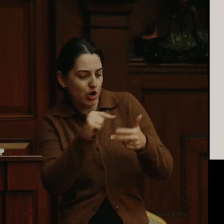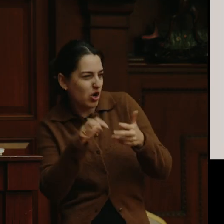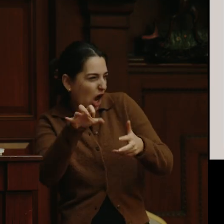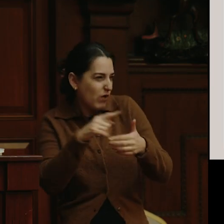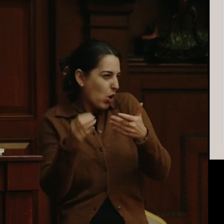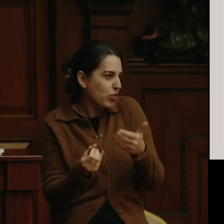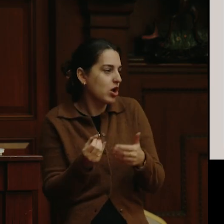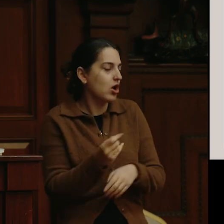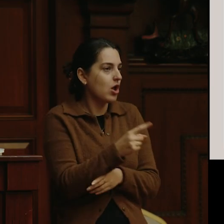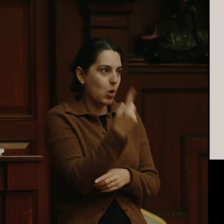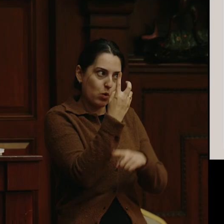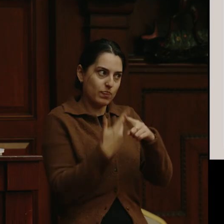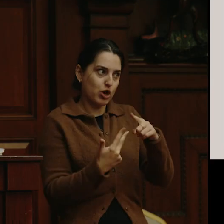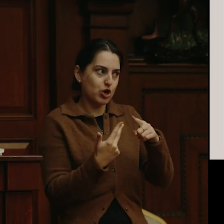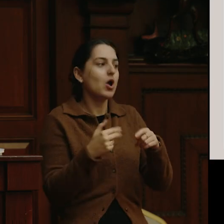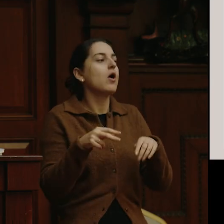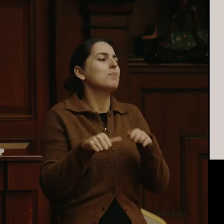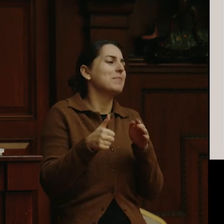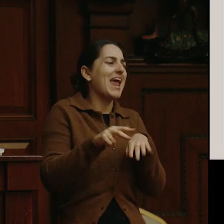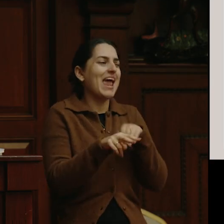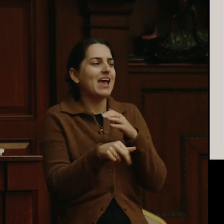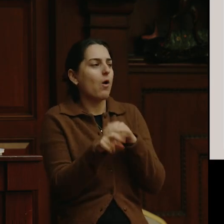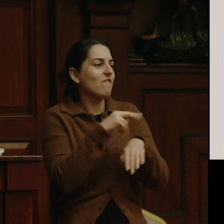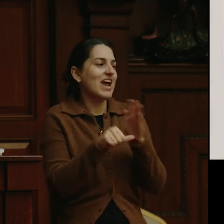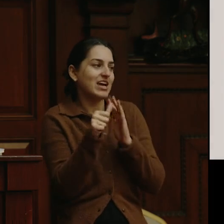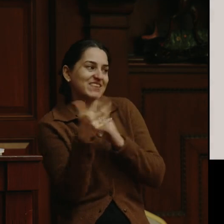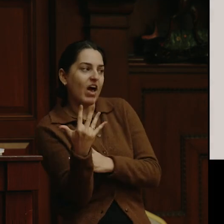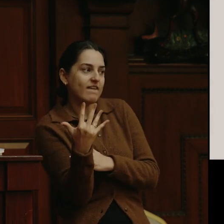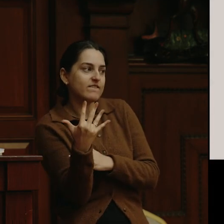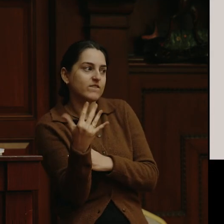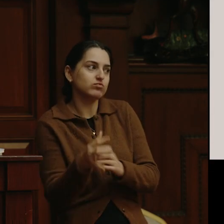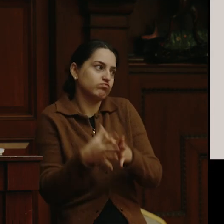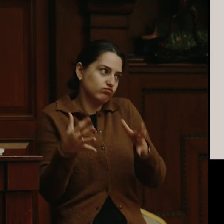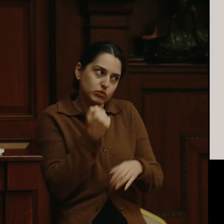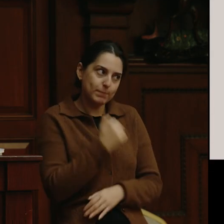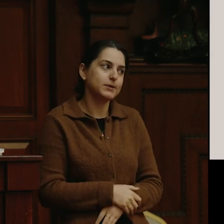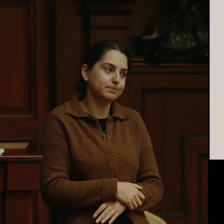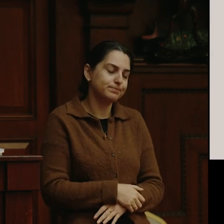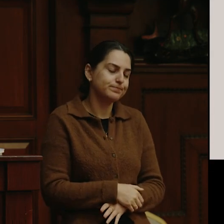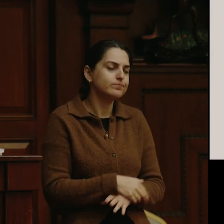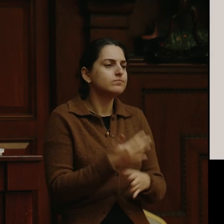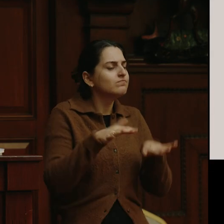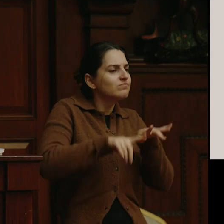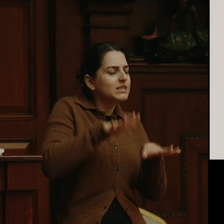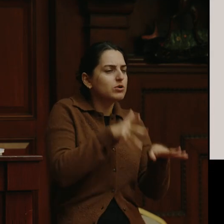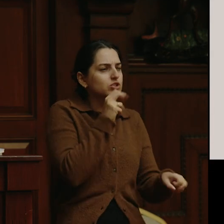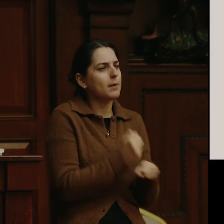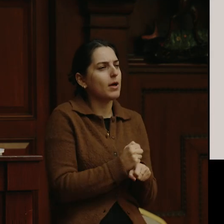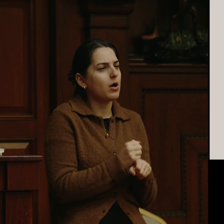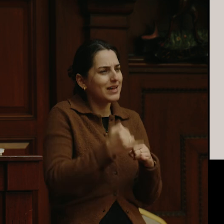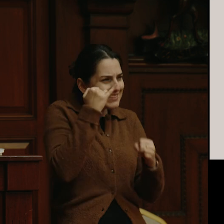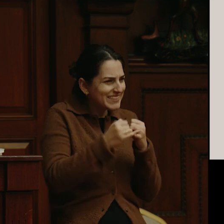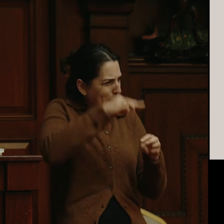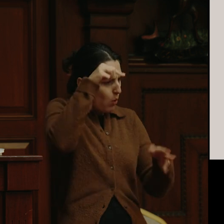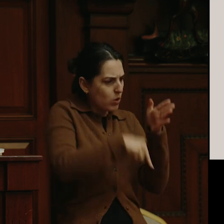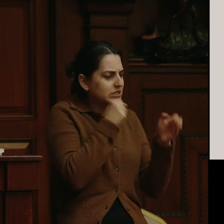conditions, and about a third being age 65 and over. And similarly, looking at the, I suppose, further